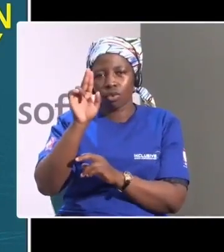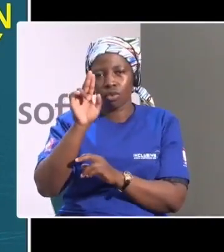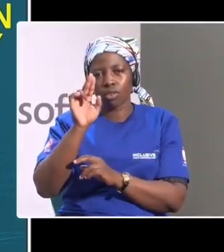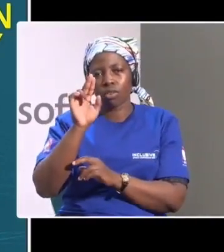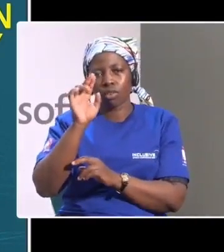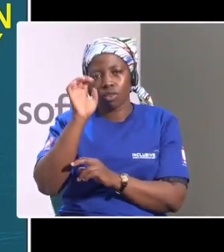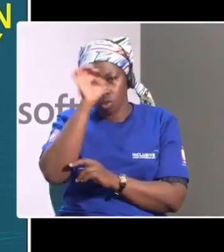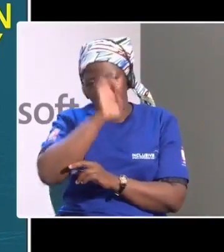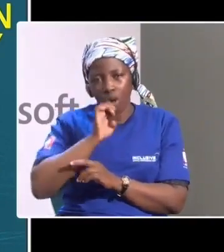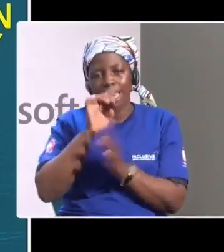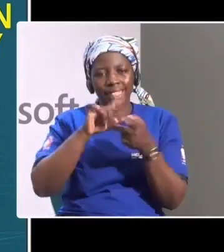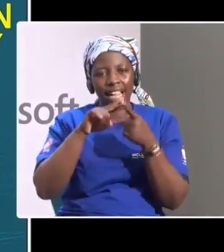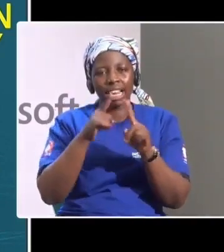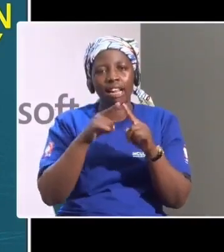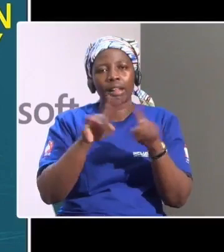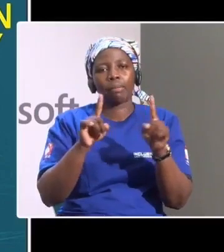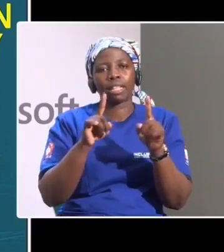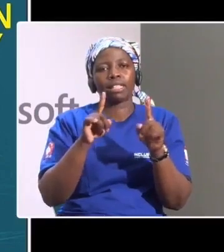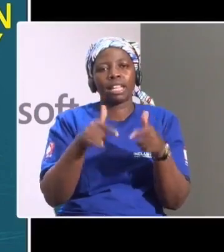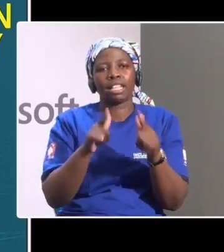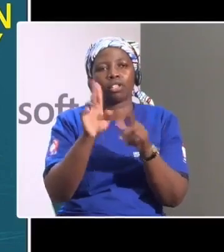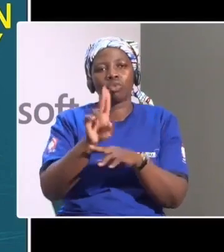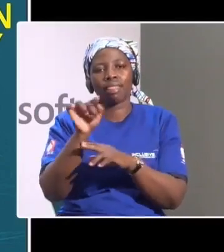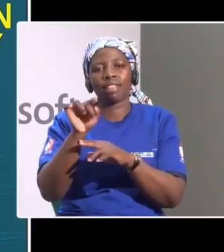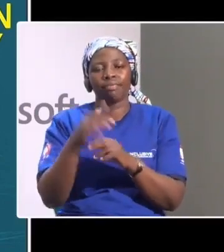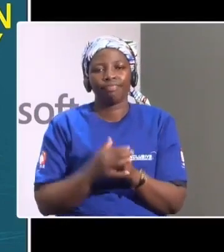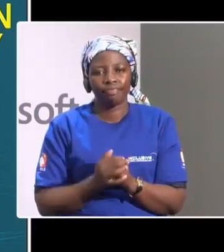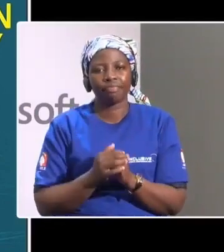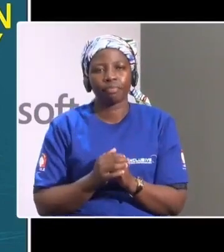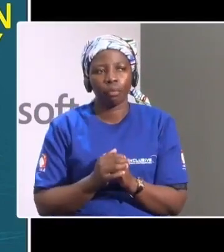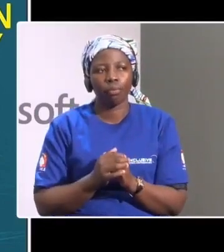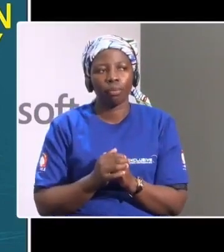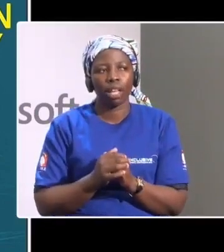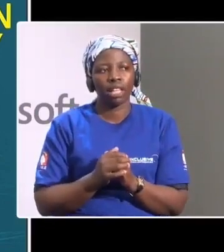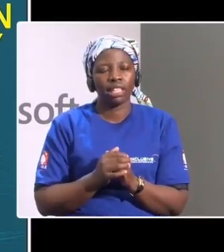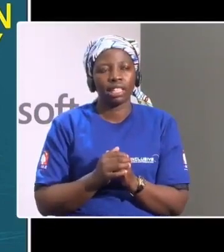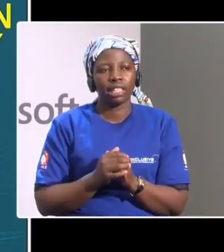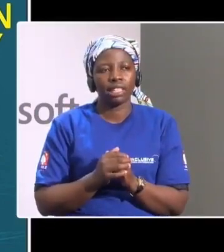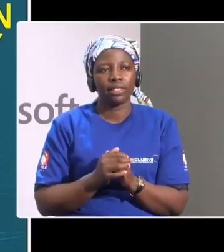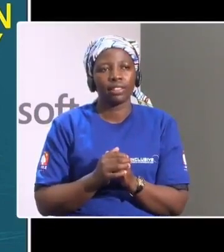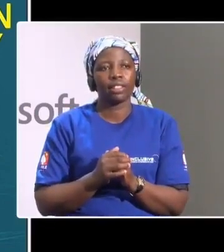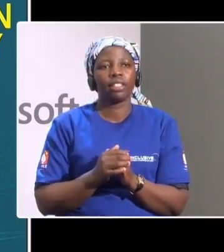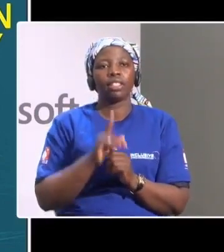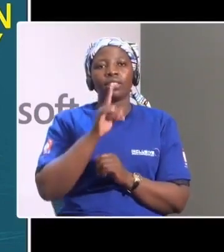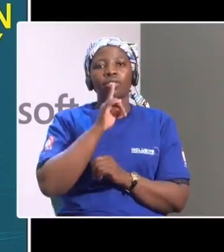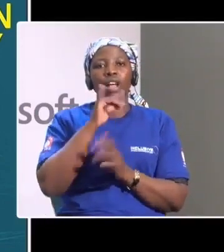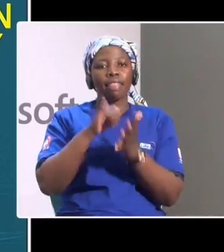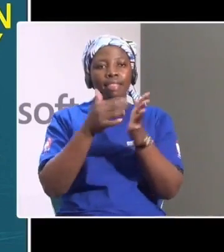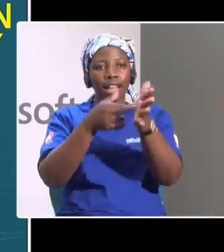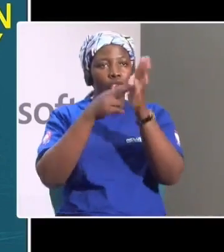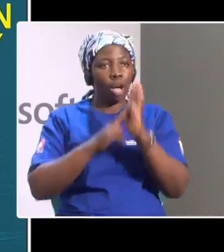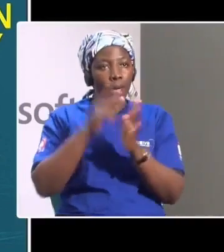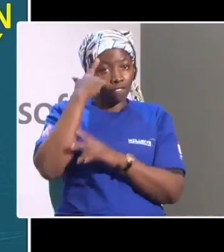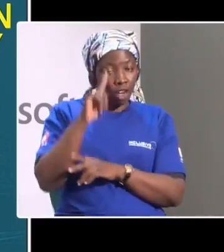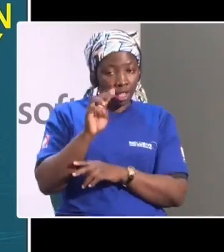WCAG, to the different versions of WCAG. And so that the requirements for the